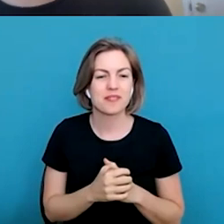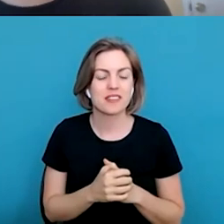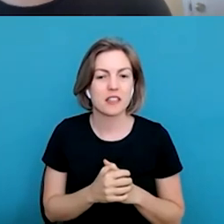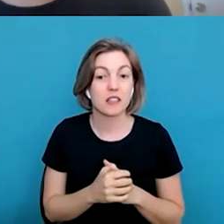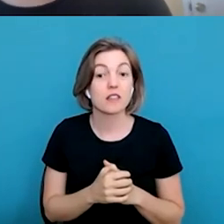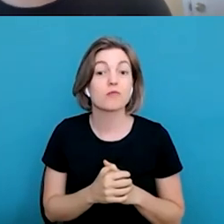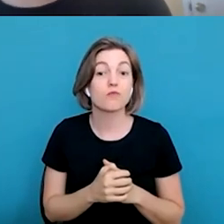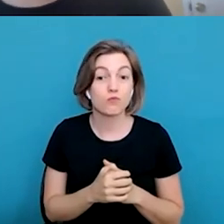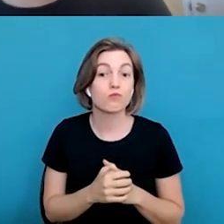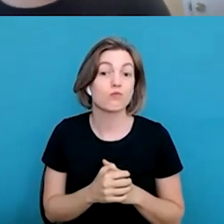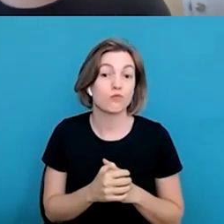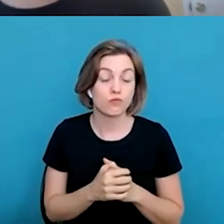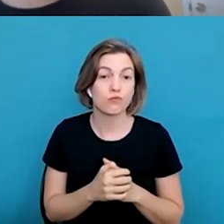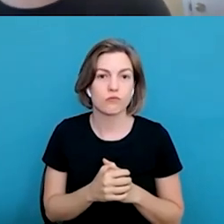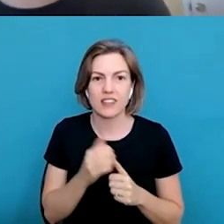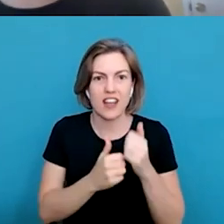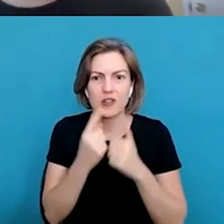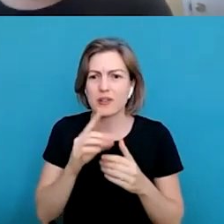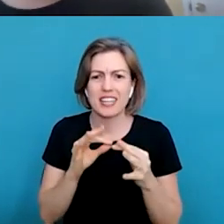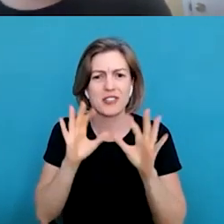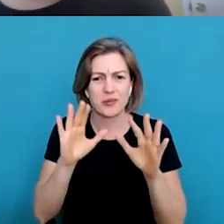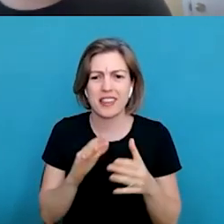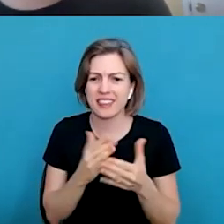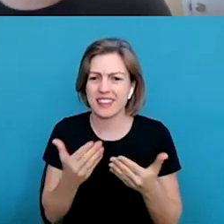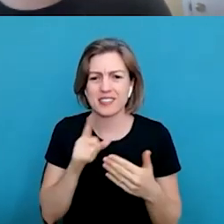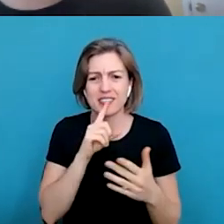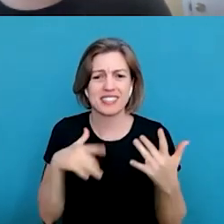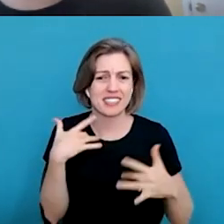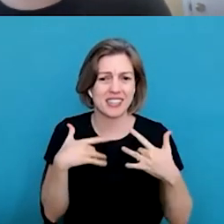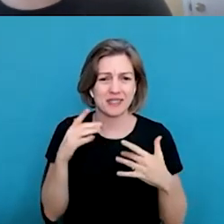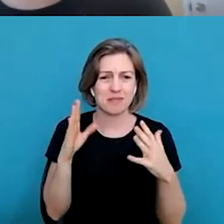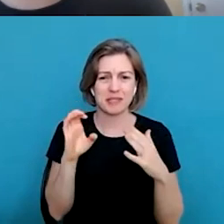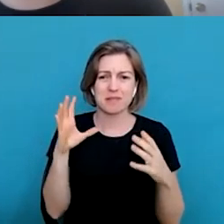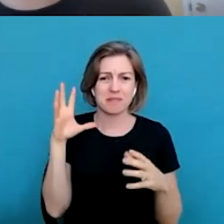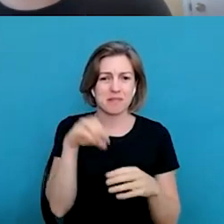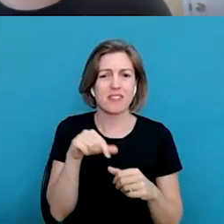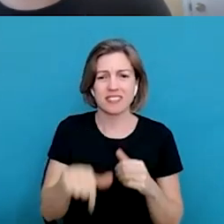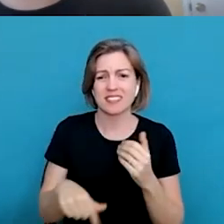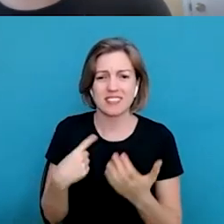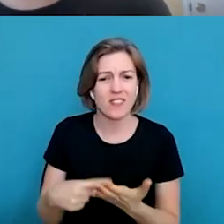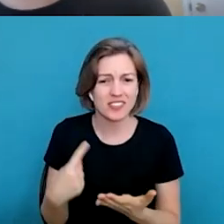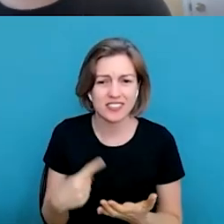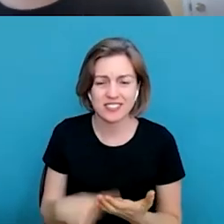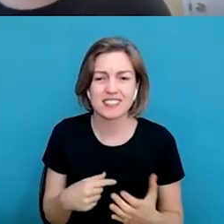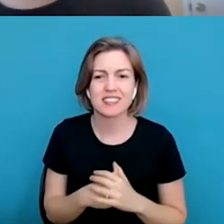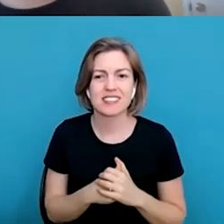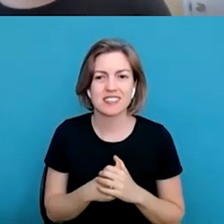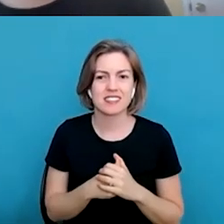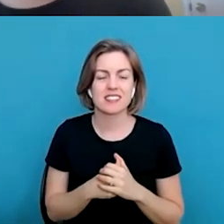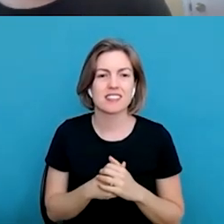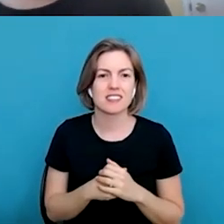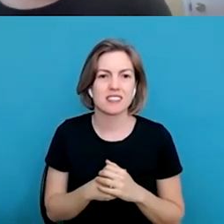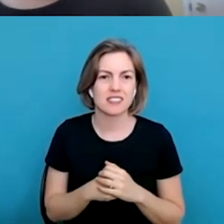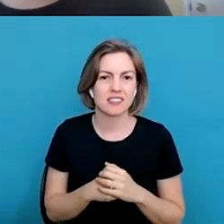Yeah, so everybody said such great things, and it's so exciting to be part of this conversation. And